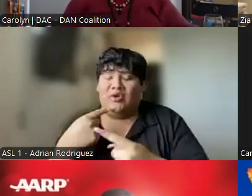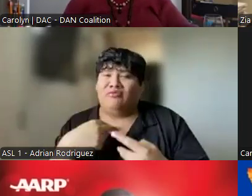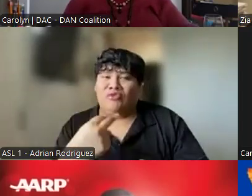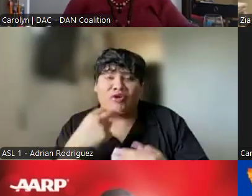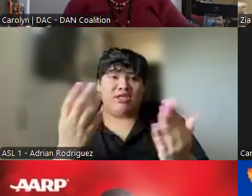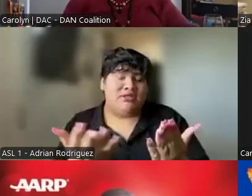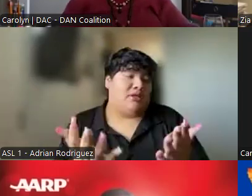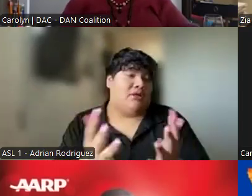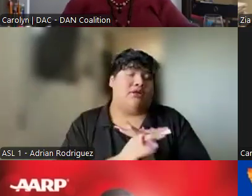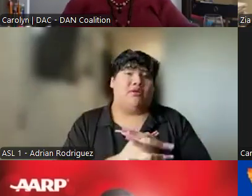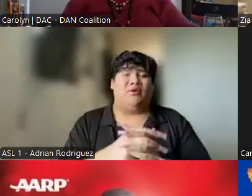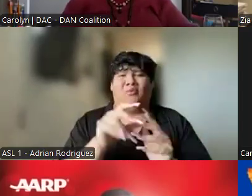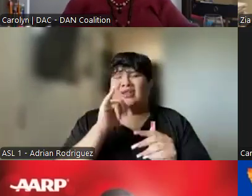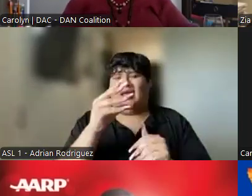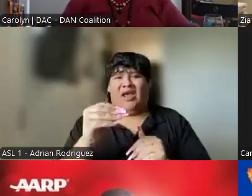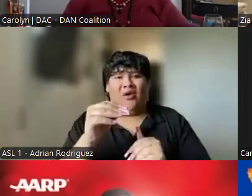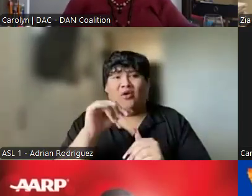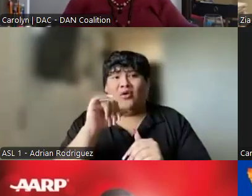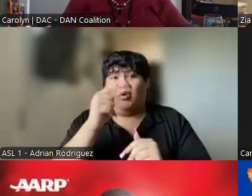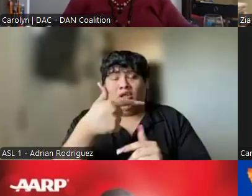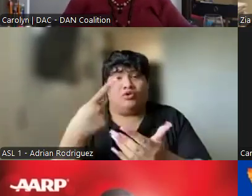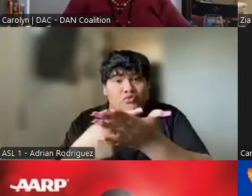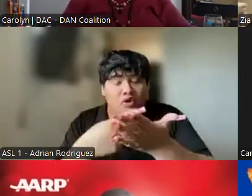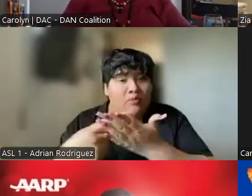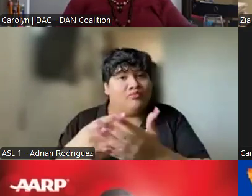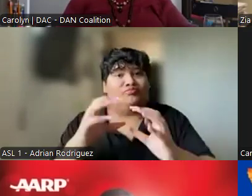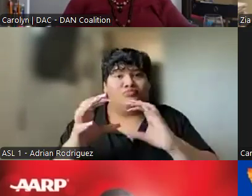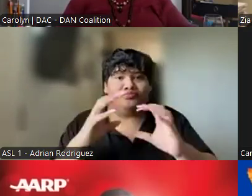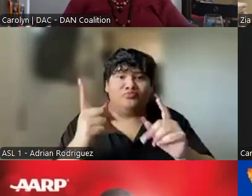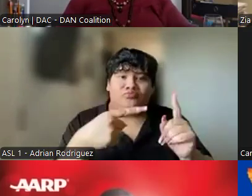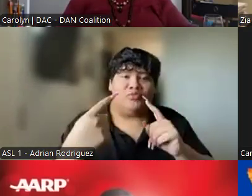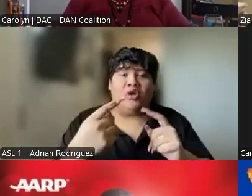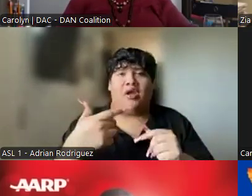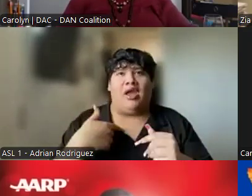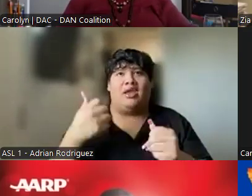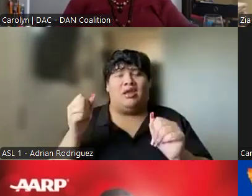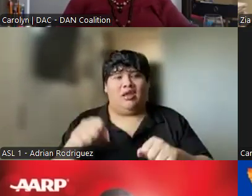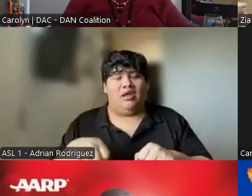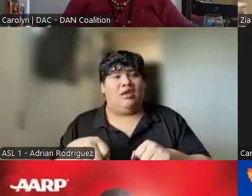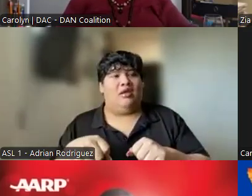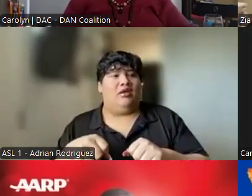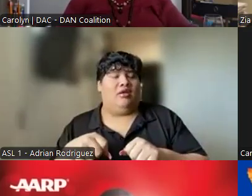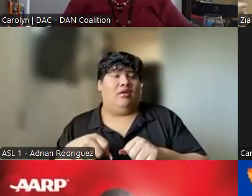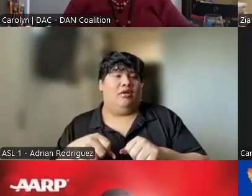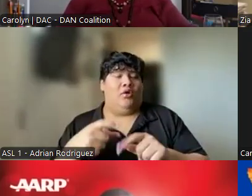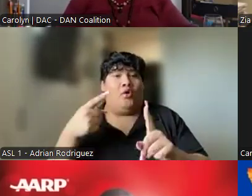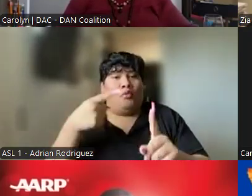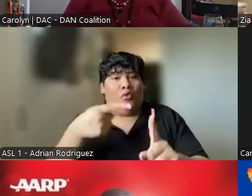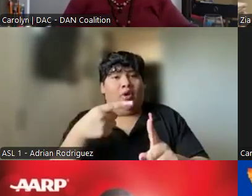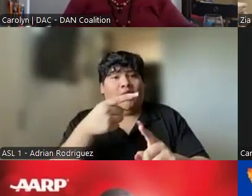because without the collaborative interaction, I can point